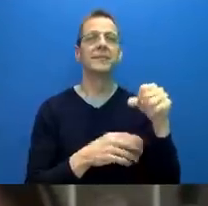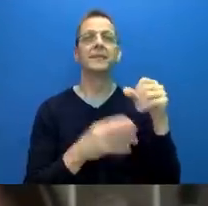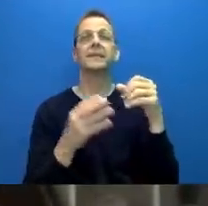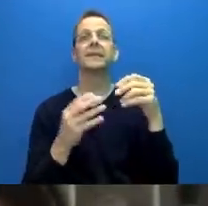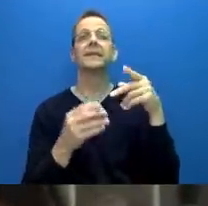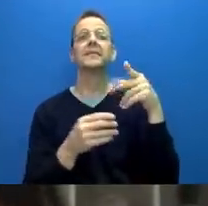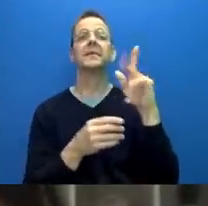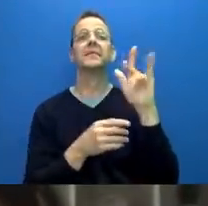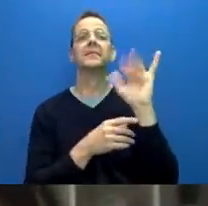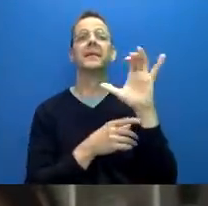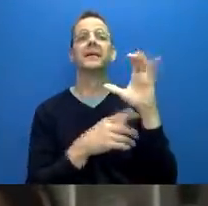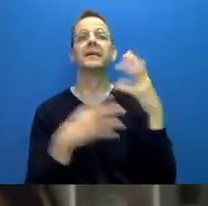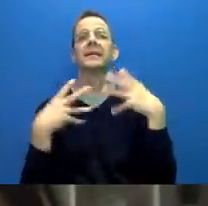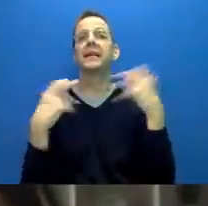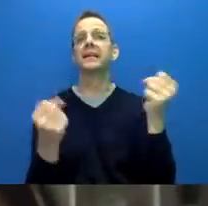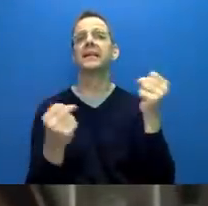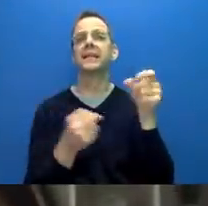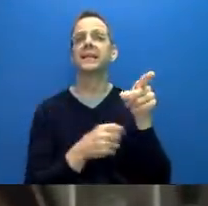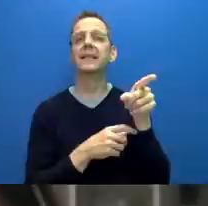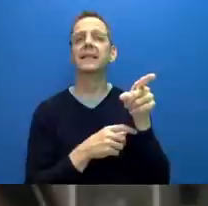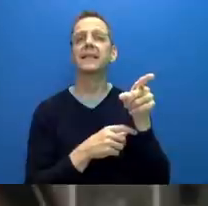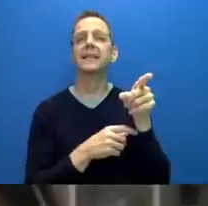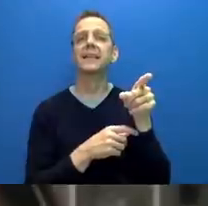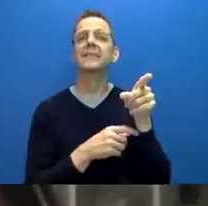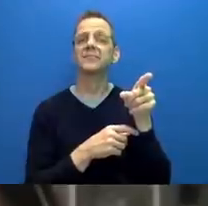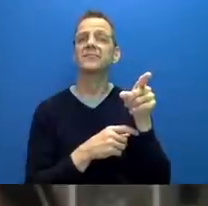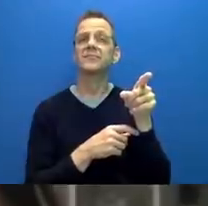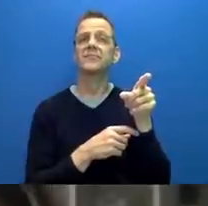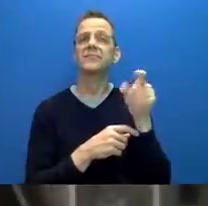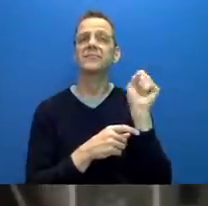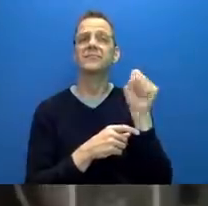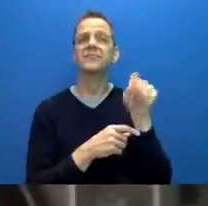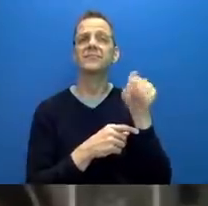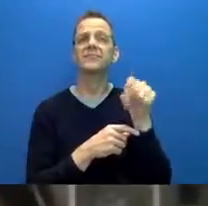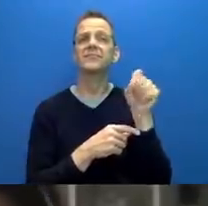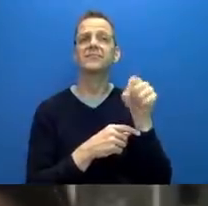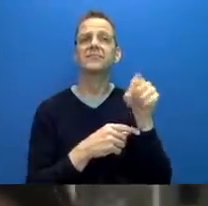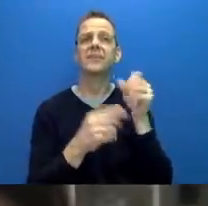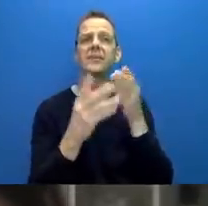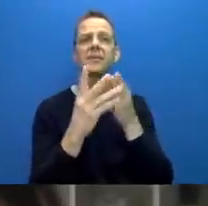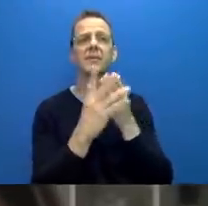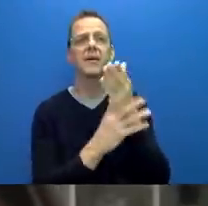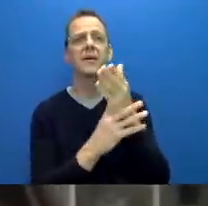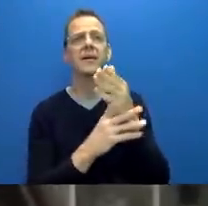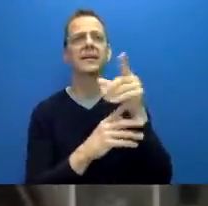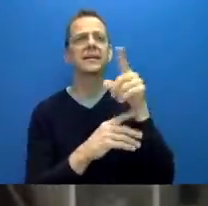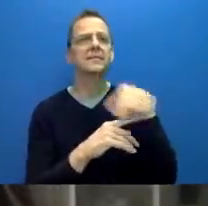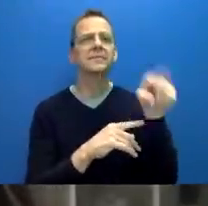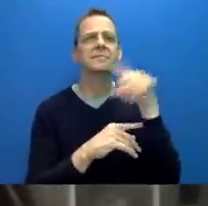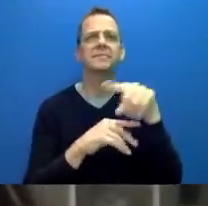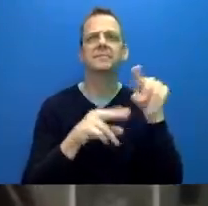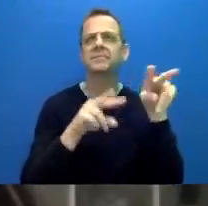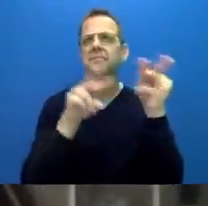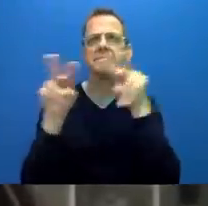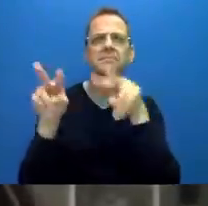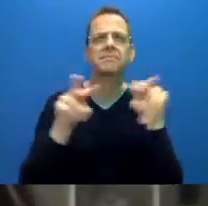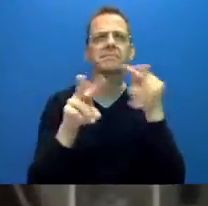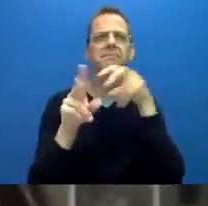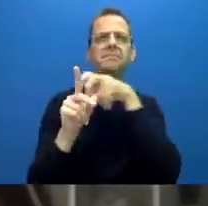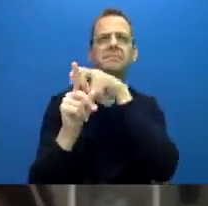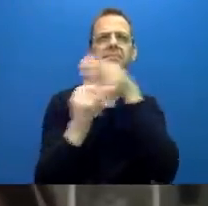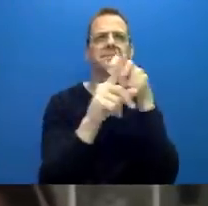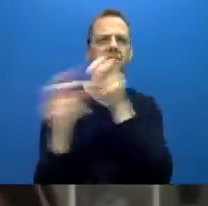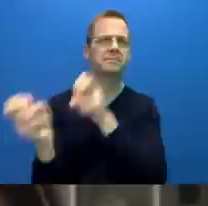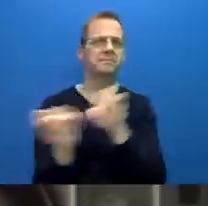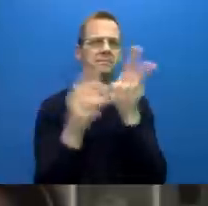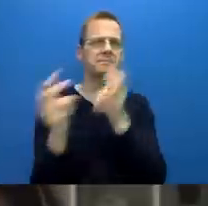being able to monitor school transmission and have that data public. So one thing I would add is that this is actually a community issue as well,